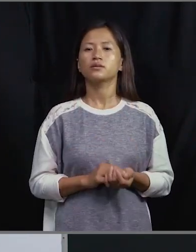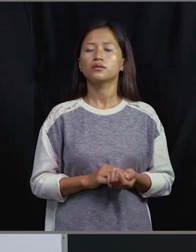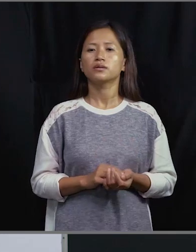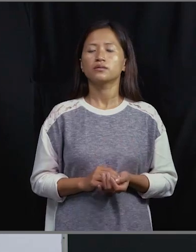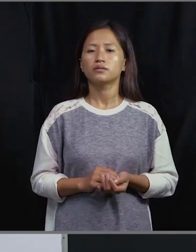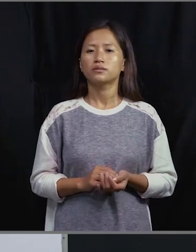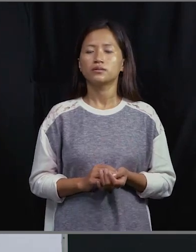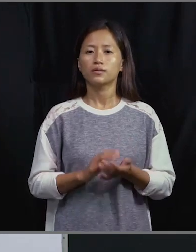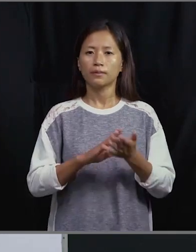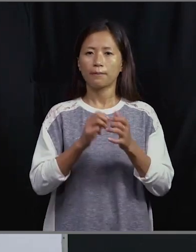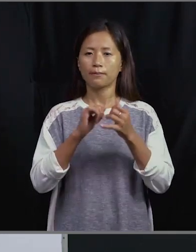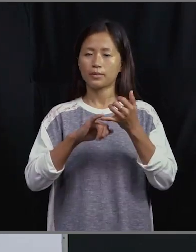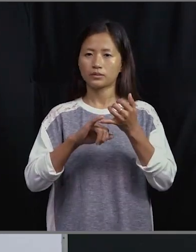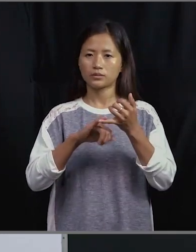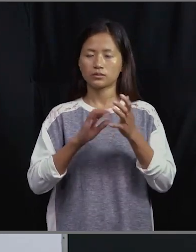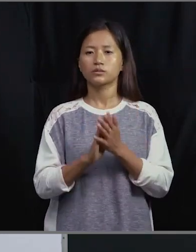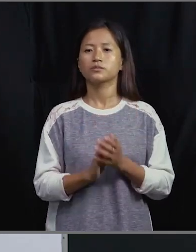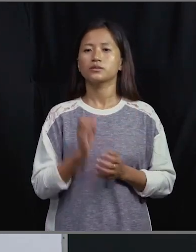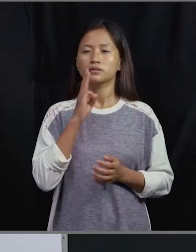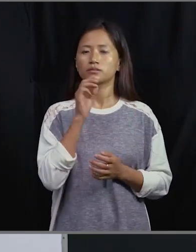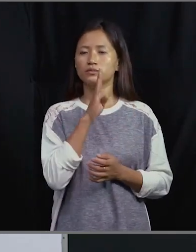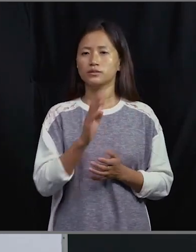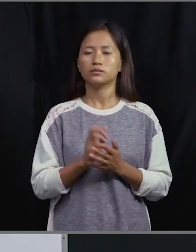hydrogen, the mass will be 2.